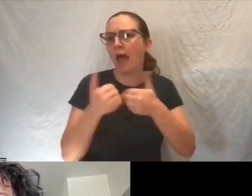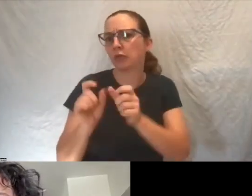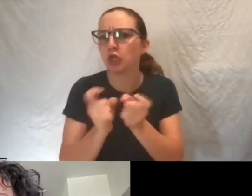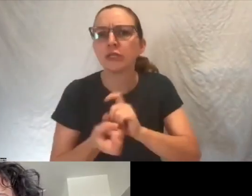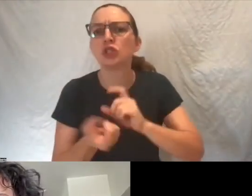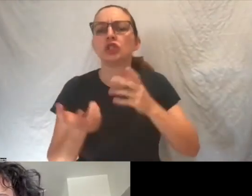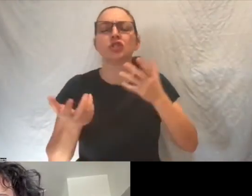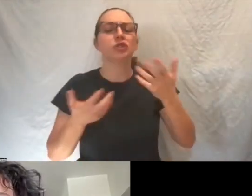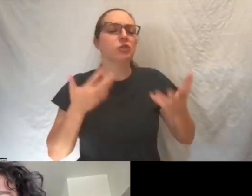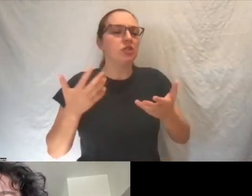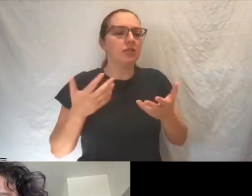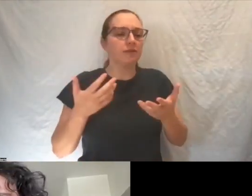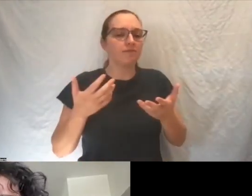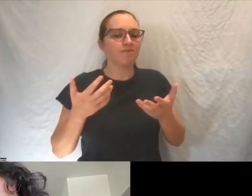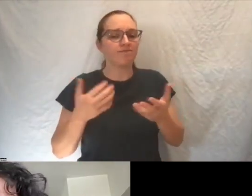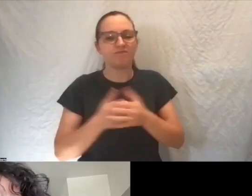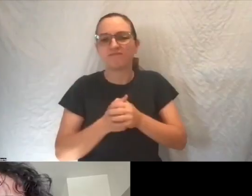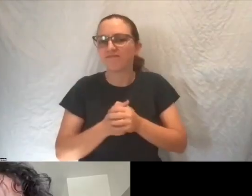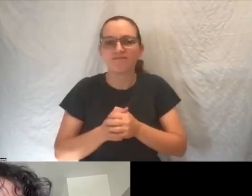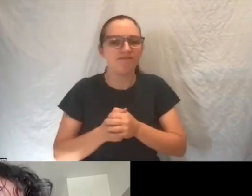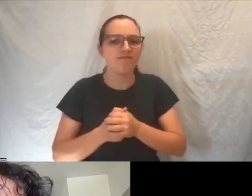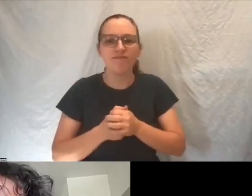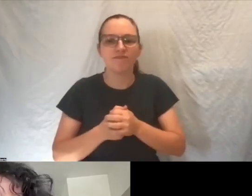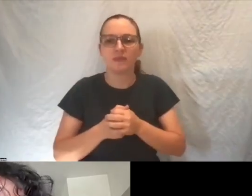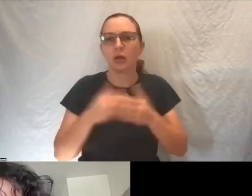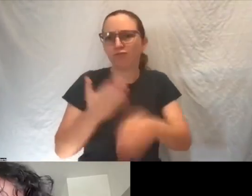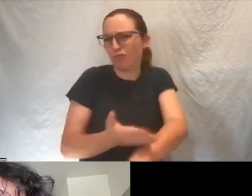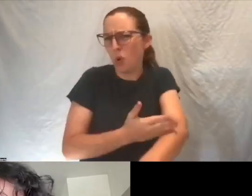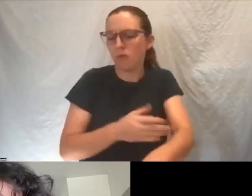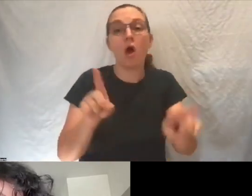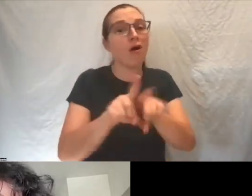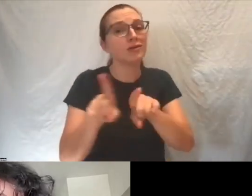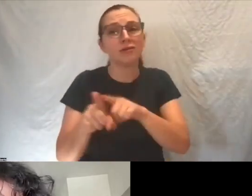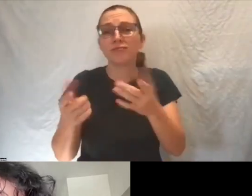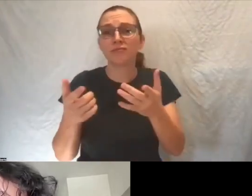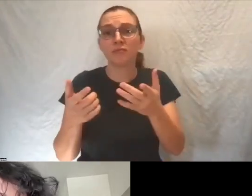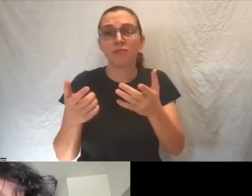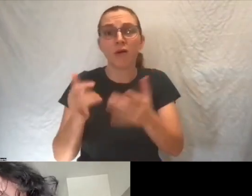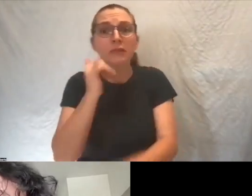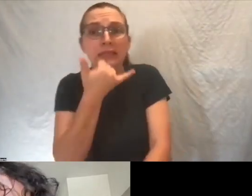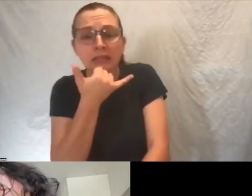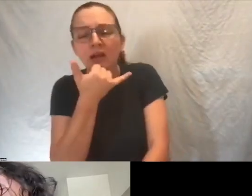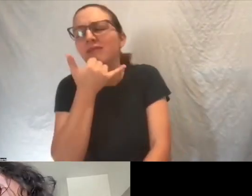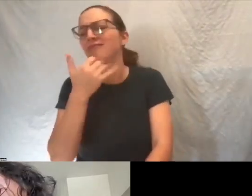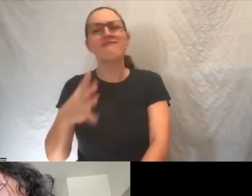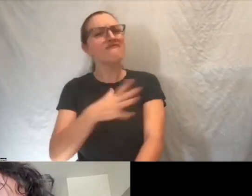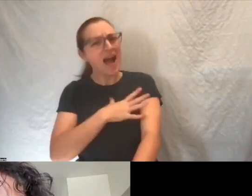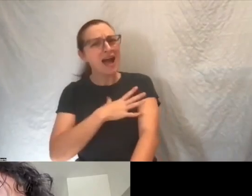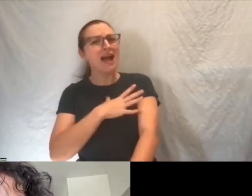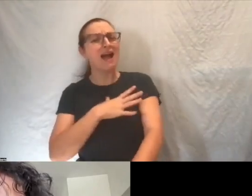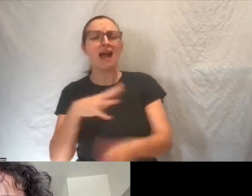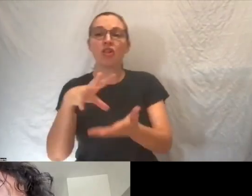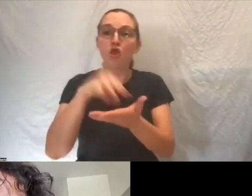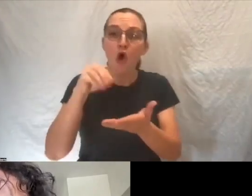from just whatever they're doing. And it's always okay to make mistakes too and learn and grow from that mistakes. I think mistakes